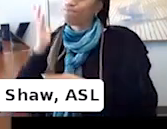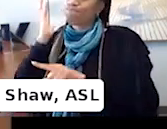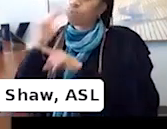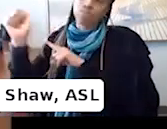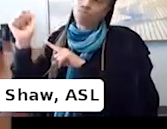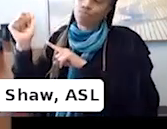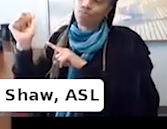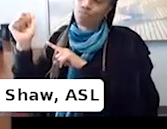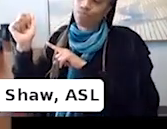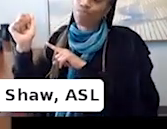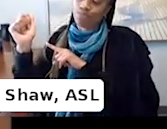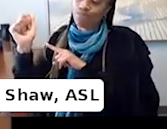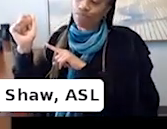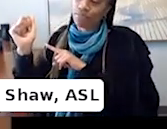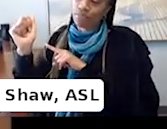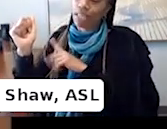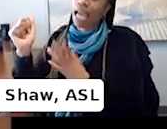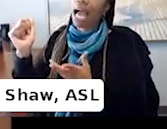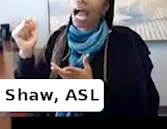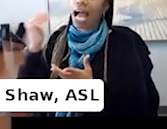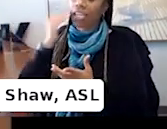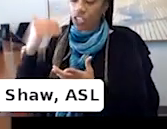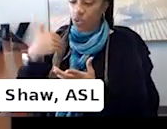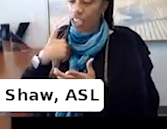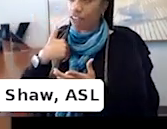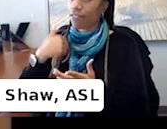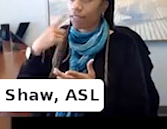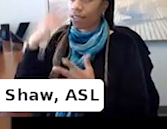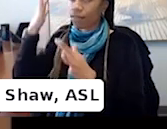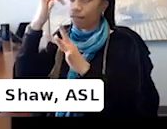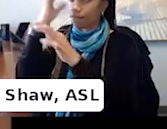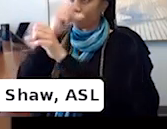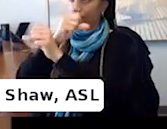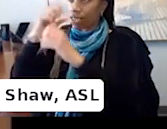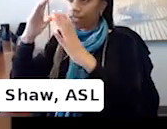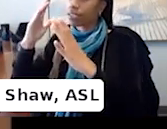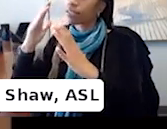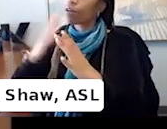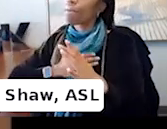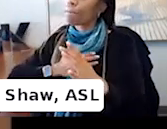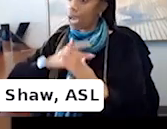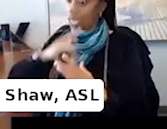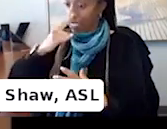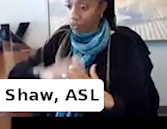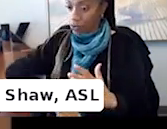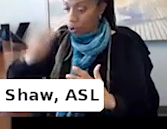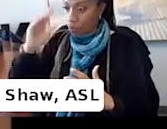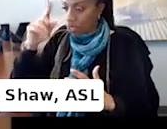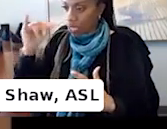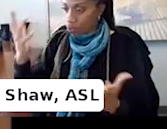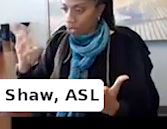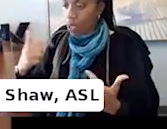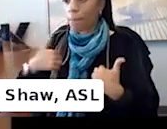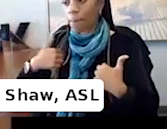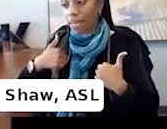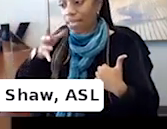because... sure, you have these fantasies of what your child's going to be like, but you have made me grow so much as a